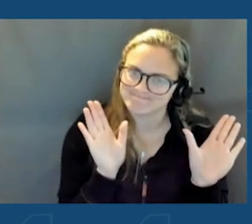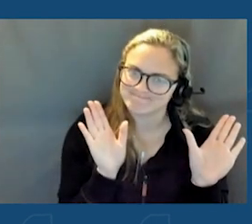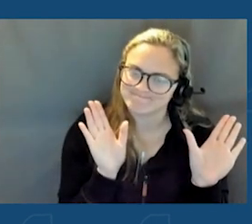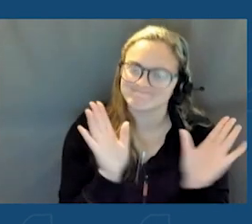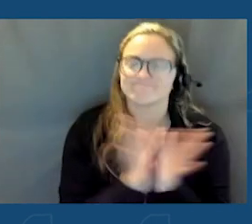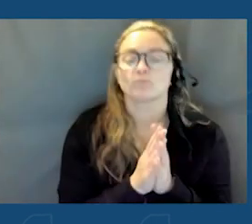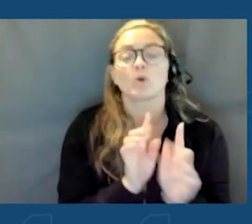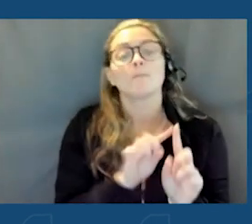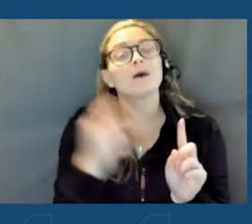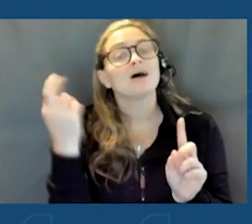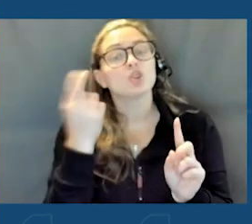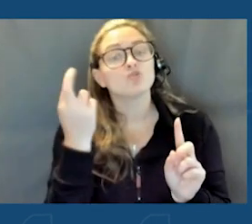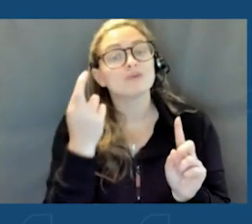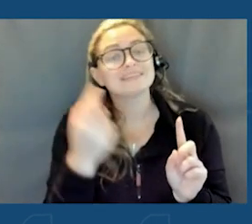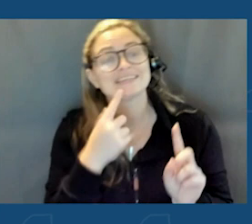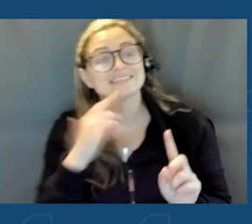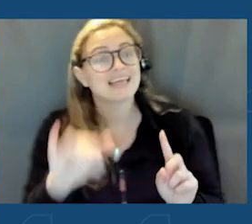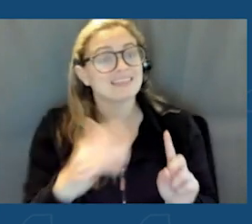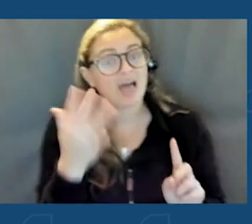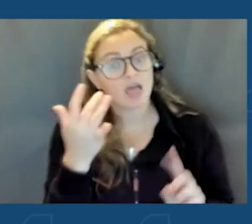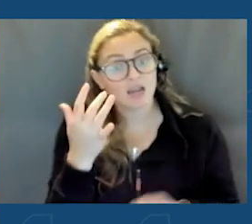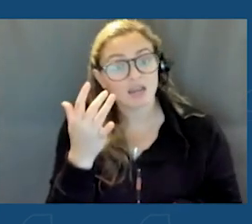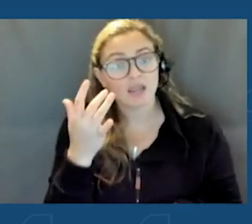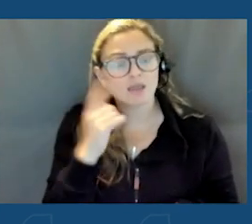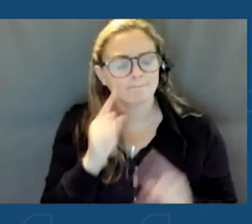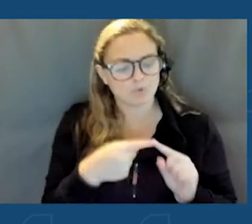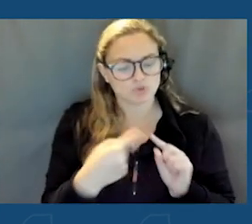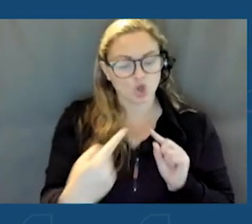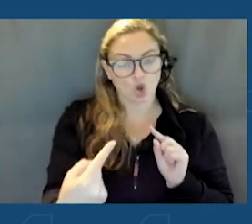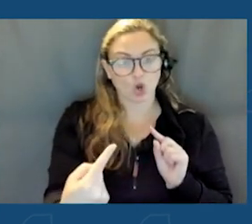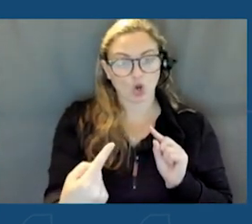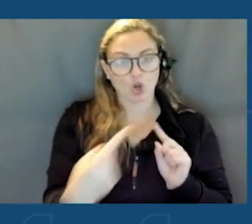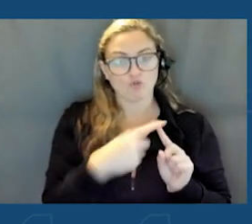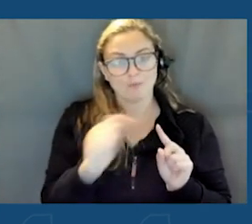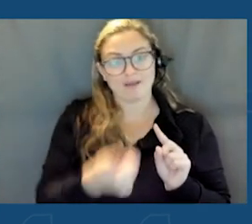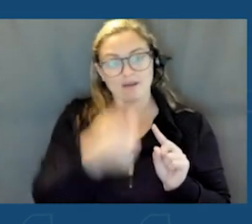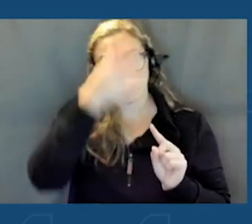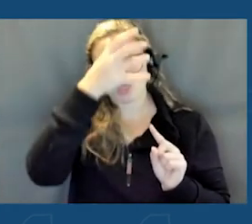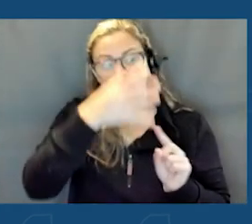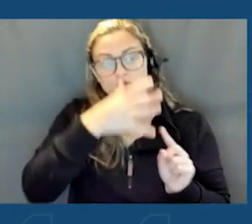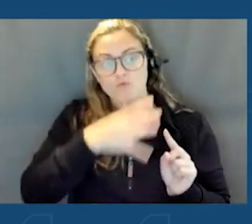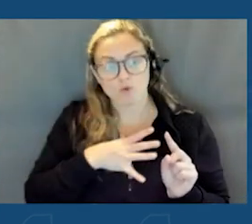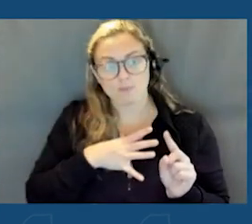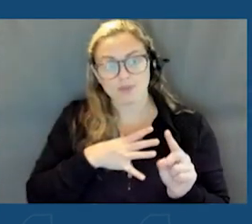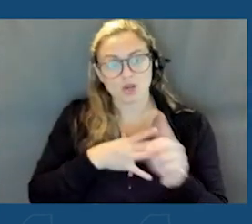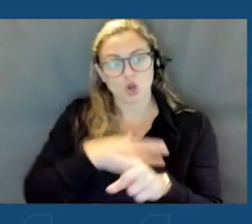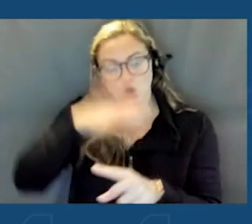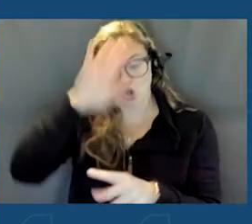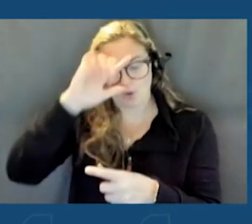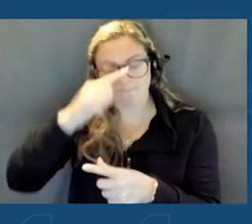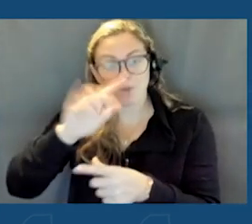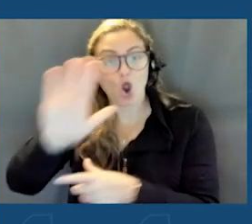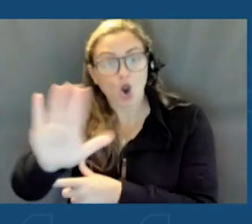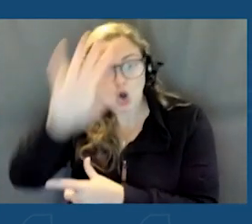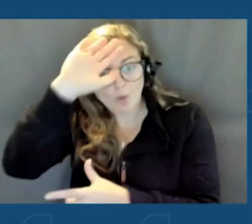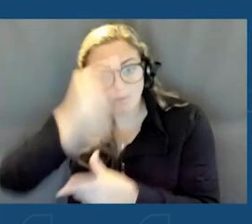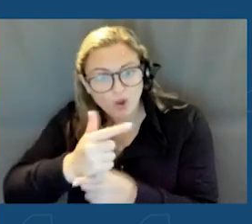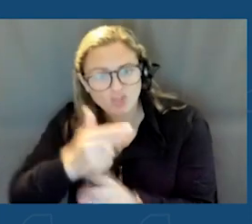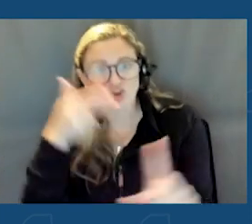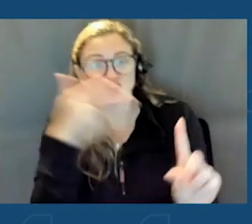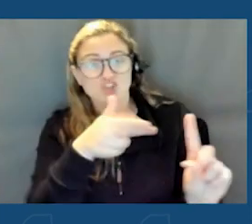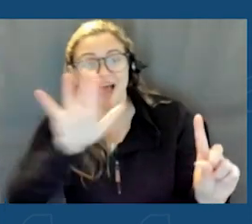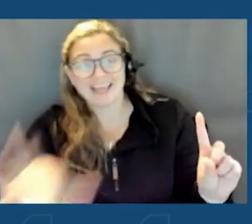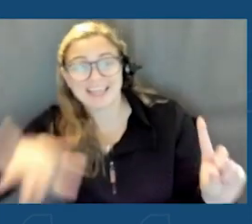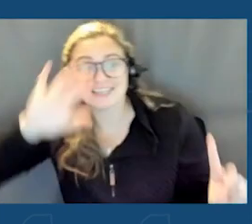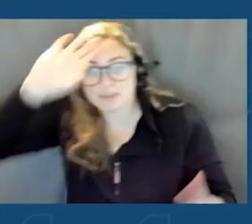But the reason why he said that was because he was sitting across from another young lady whose brother shot his brother the night before. And this